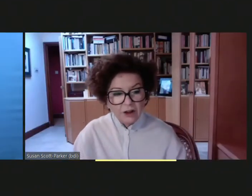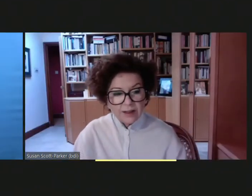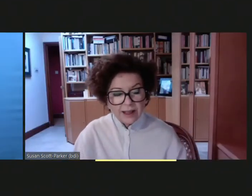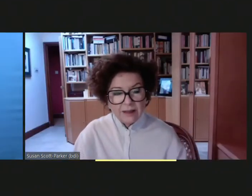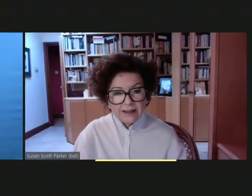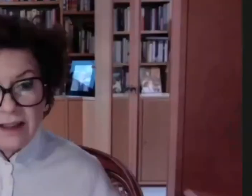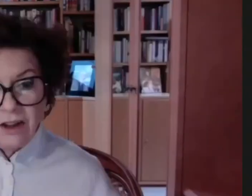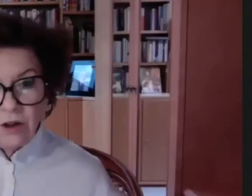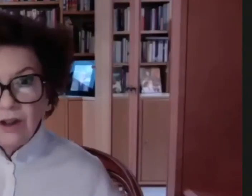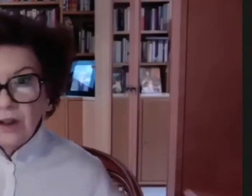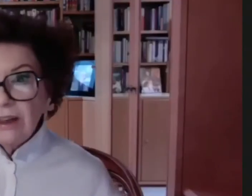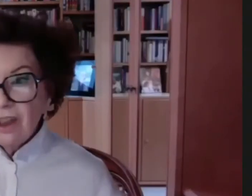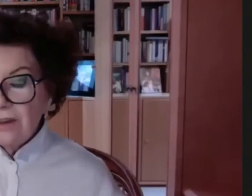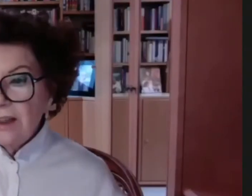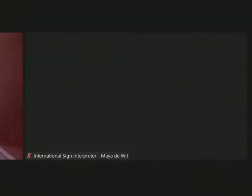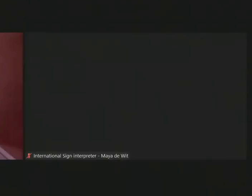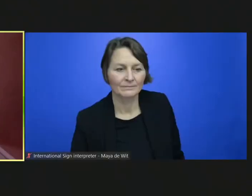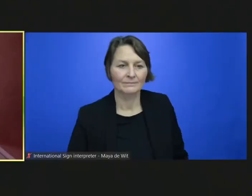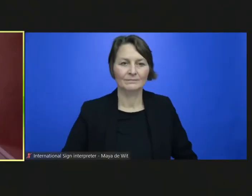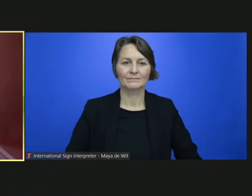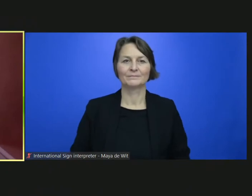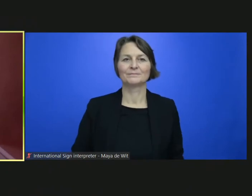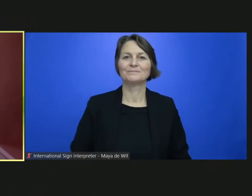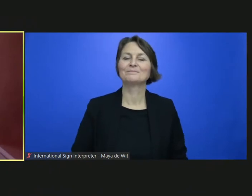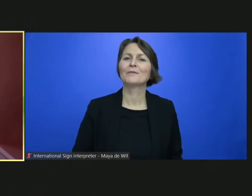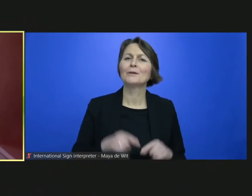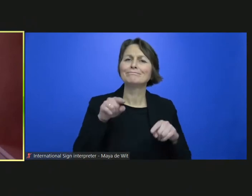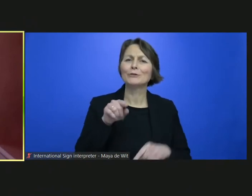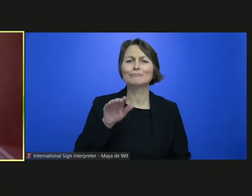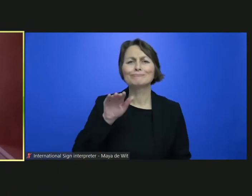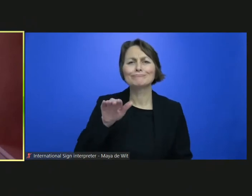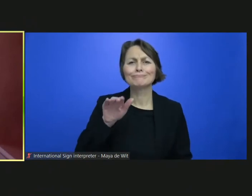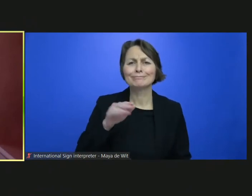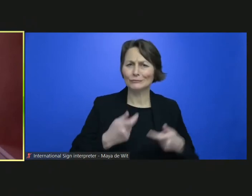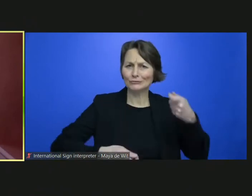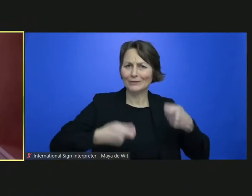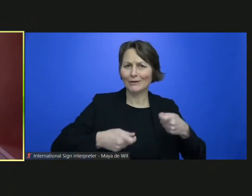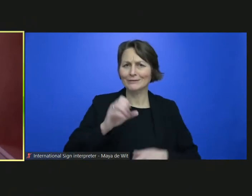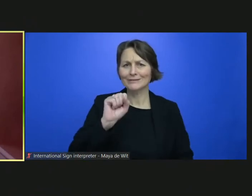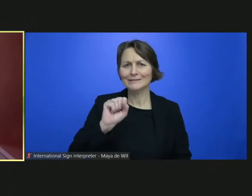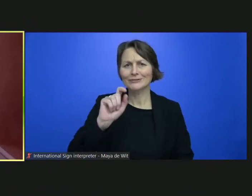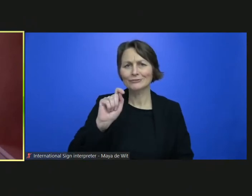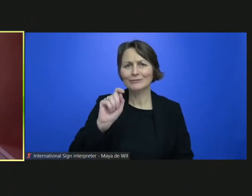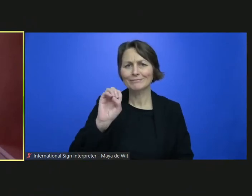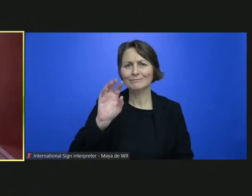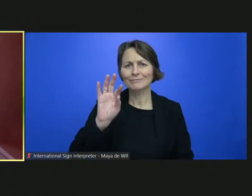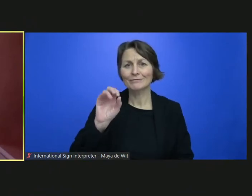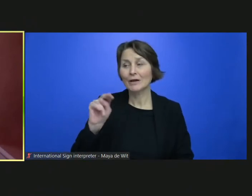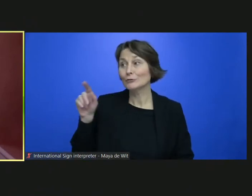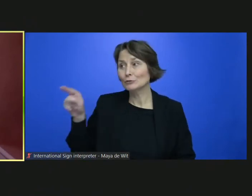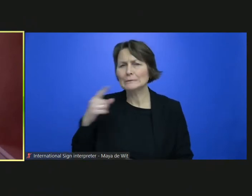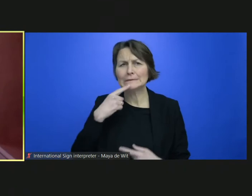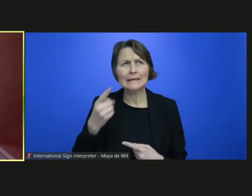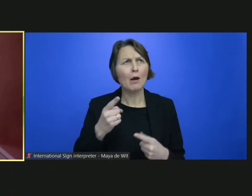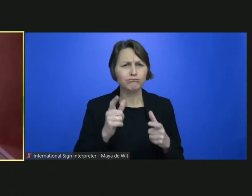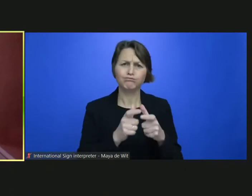You know, as I'm listening to your introduction, Stefan, you're talking about large companies. However, I'm convinced that